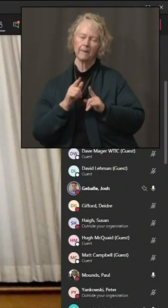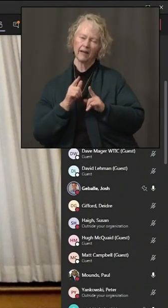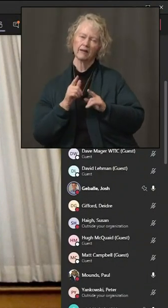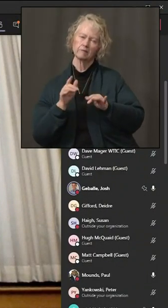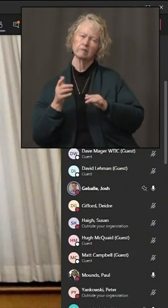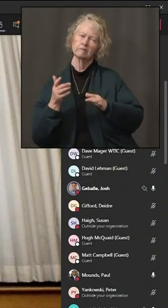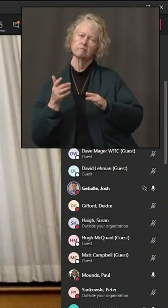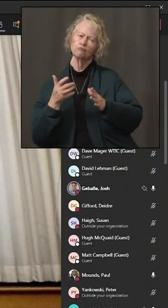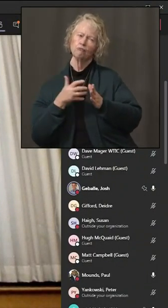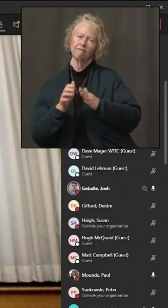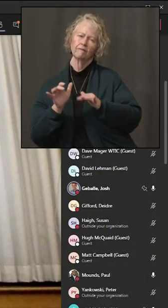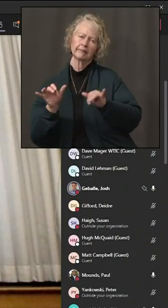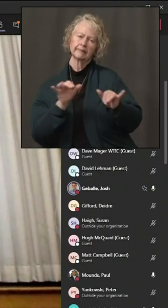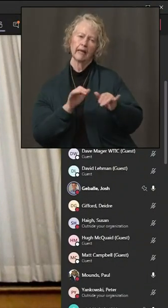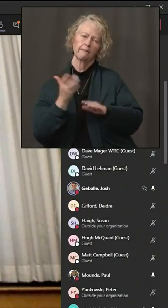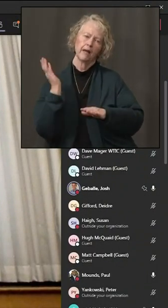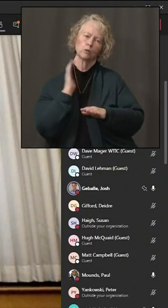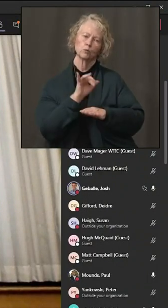roughly to where we were in early June.